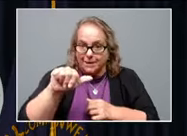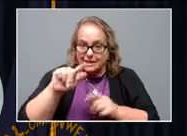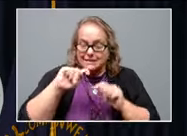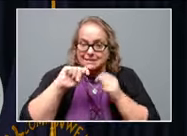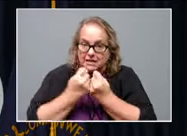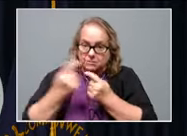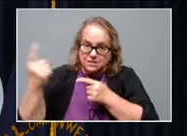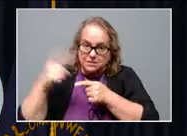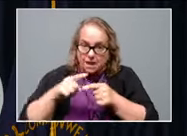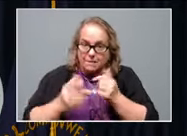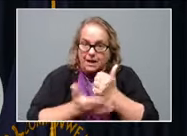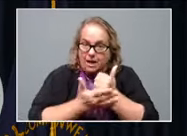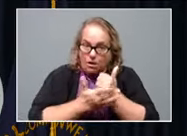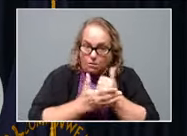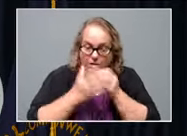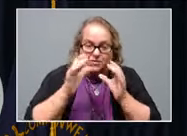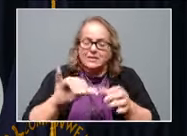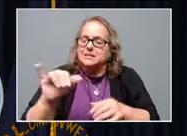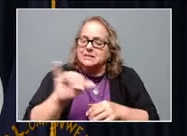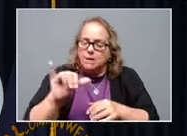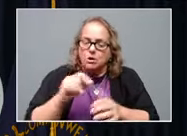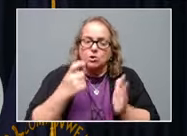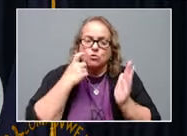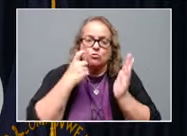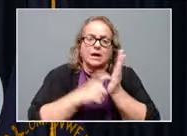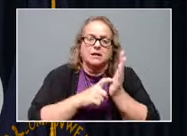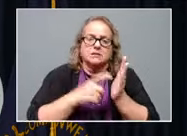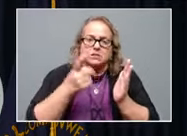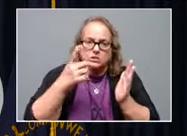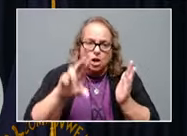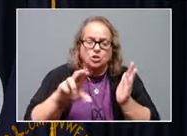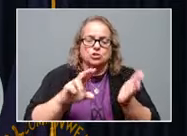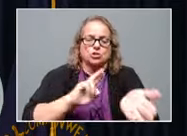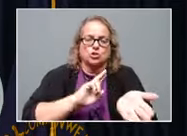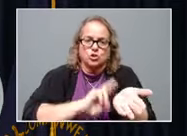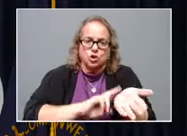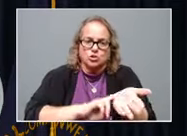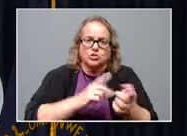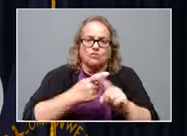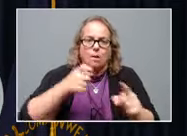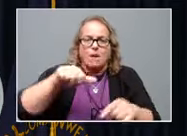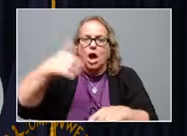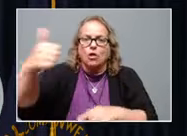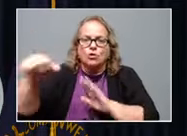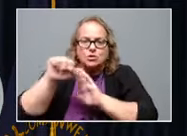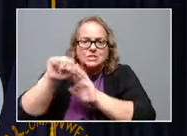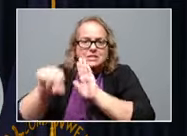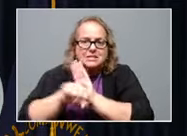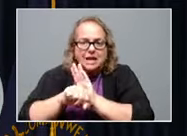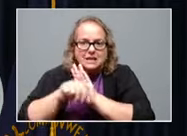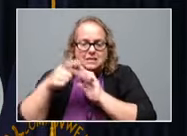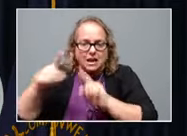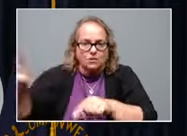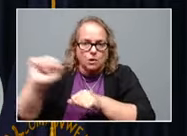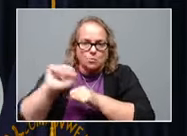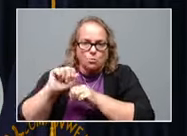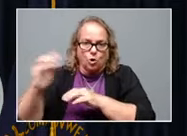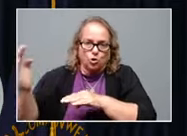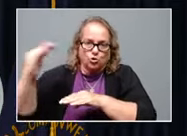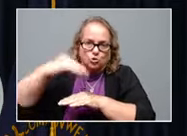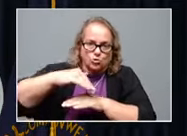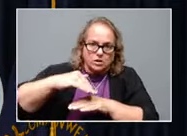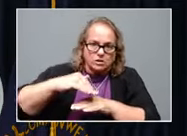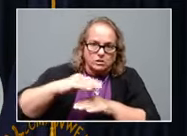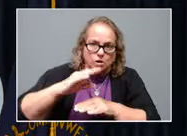same. Recognizing doctors and nurses from other states. But we also need to look